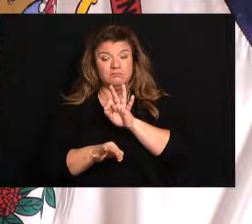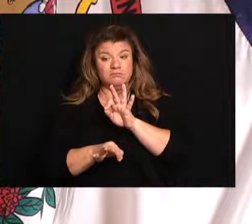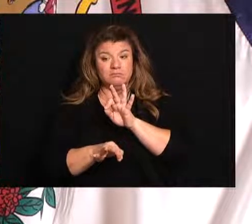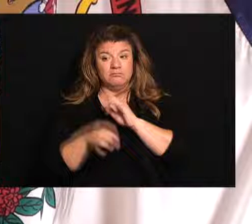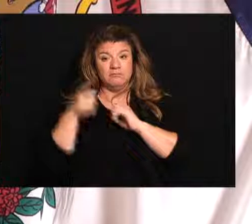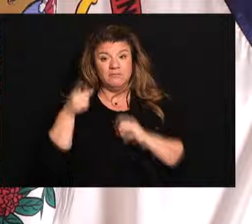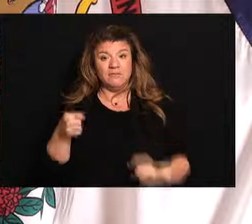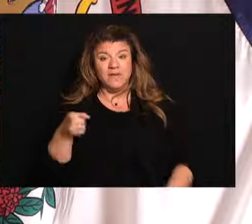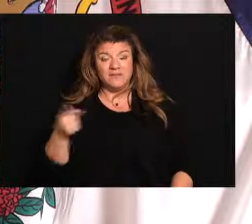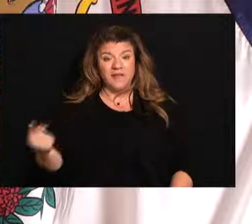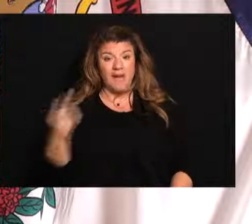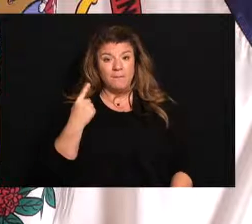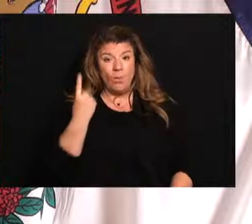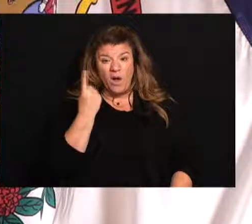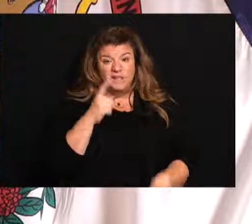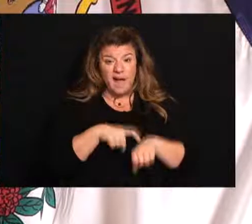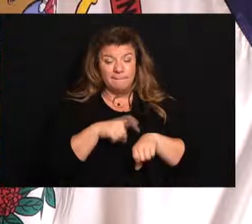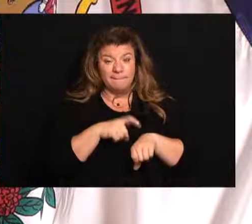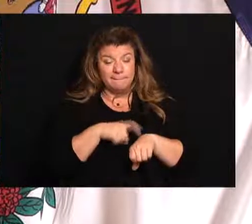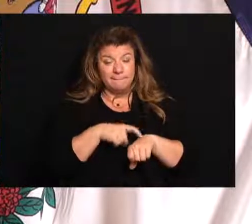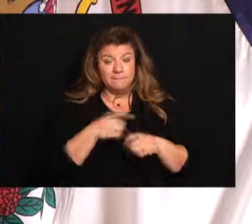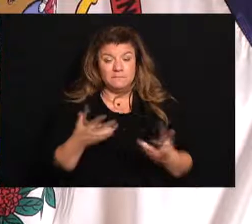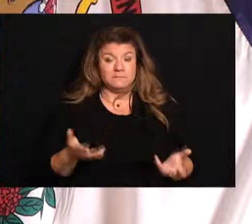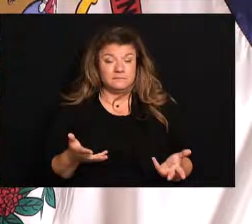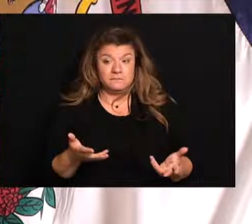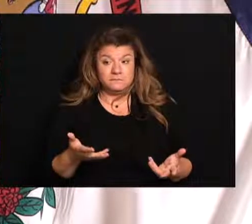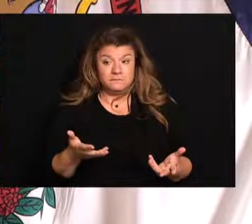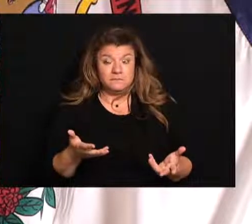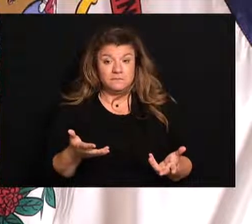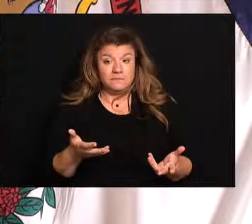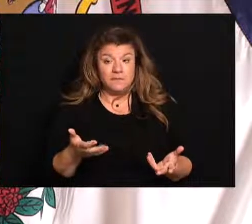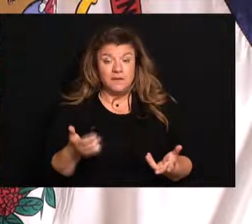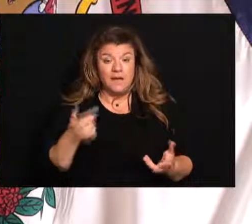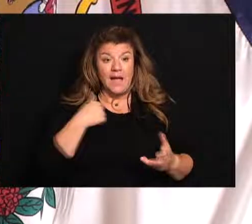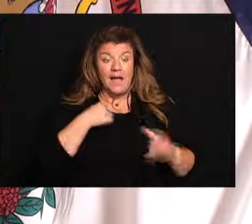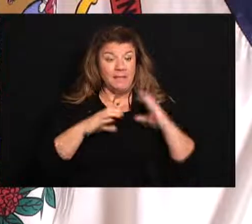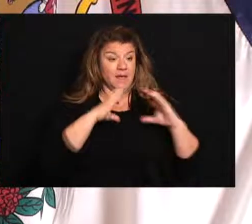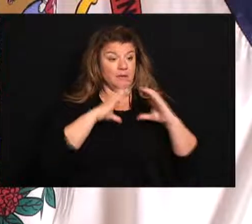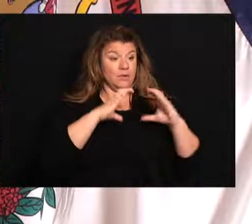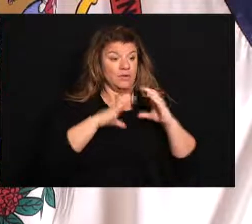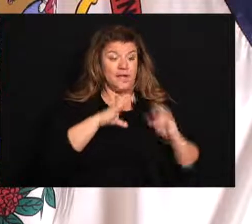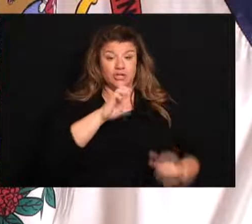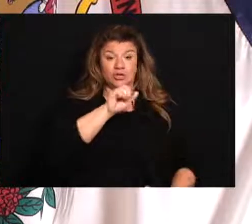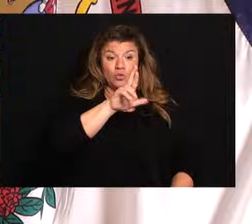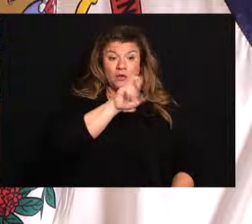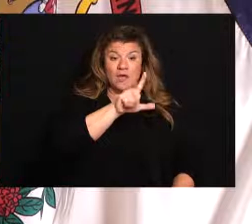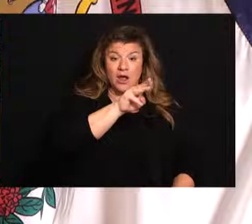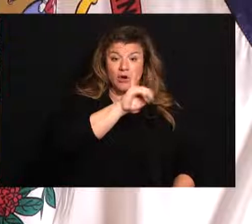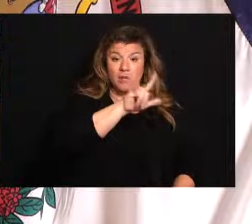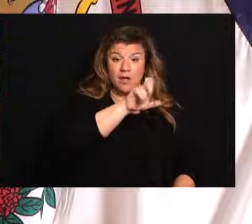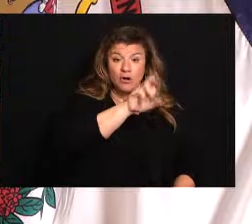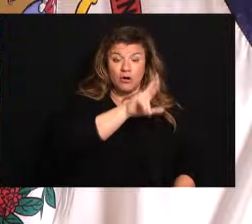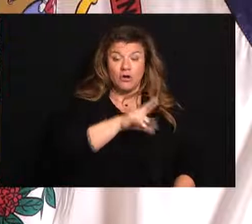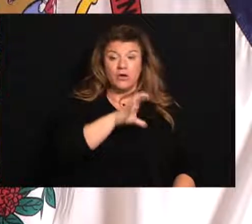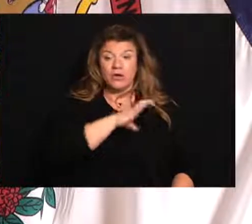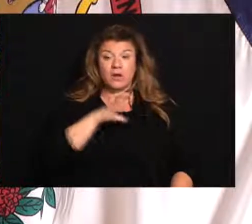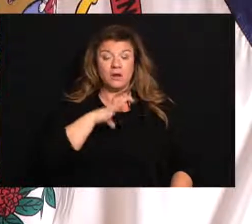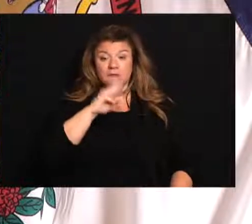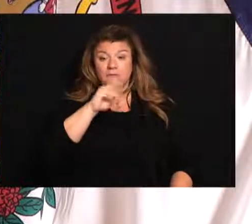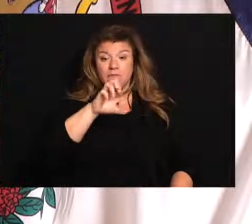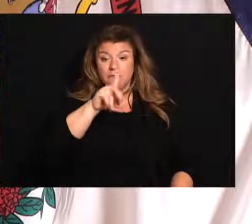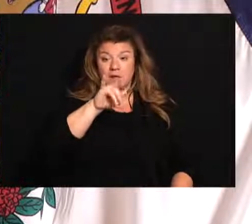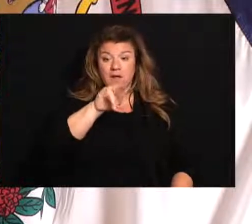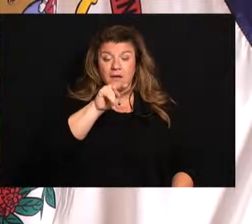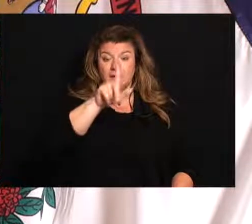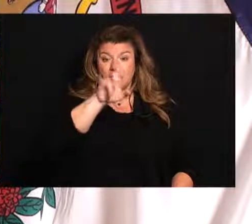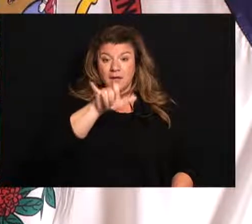see me one time. I'm in communication with Carol Miller. I'm in communication with Congressman McKinley. I'm